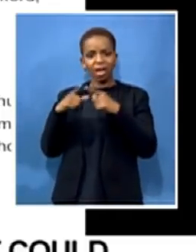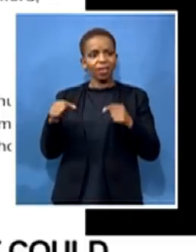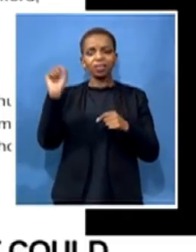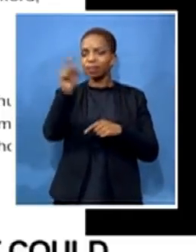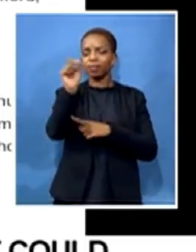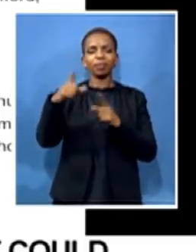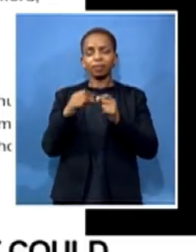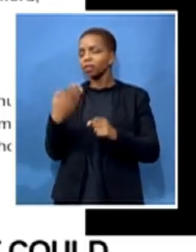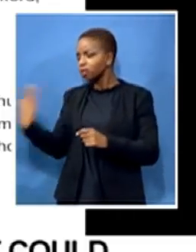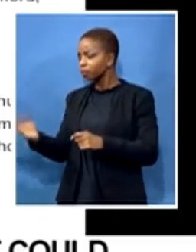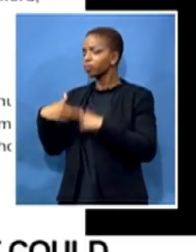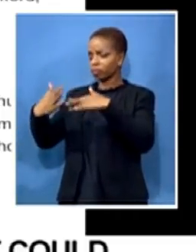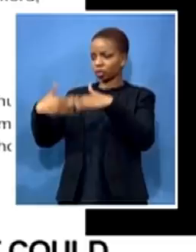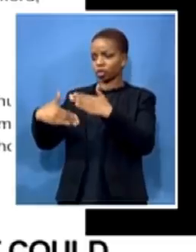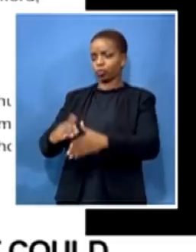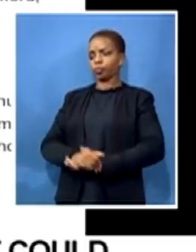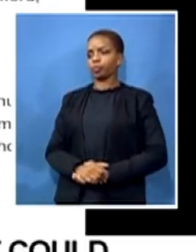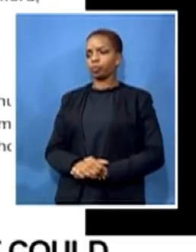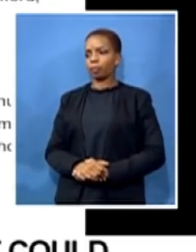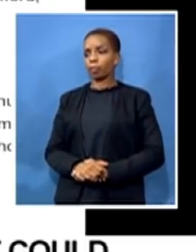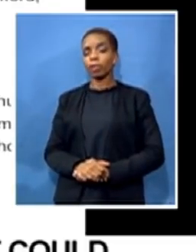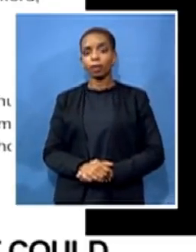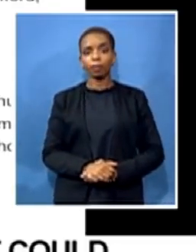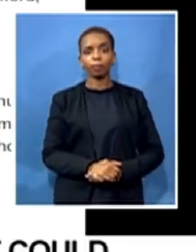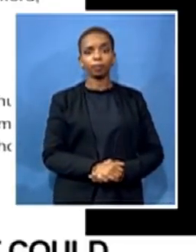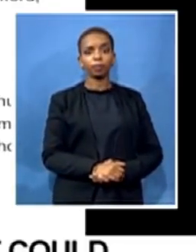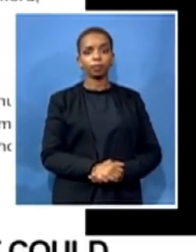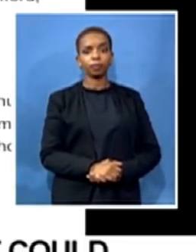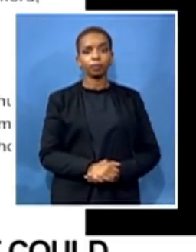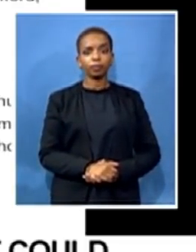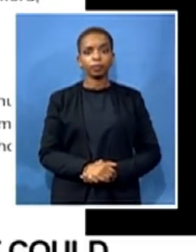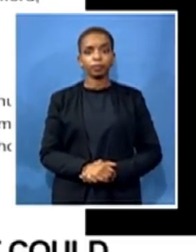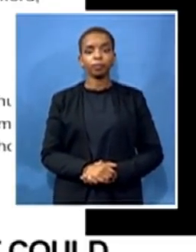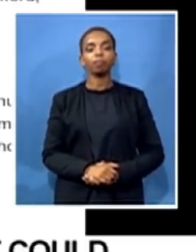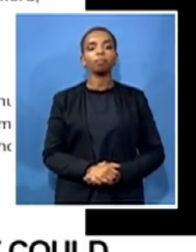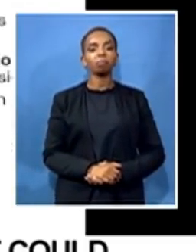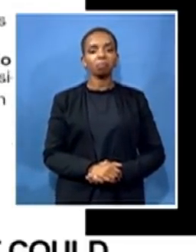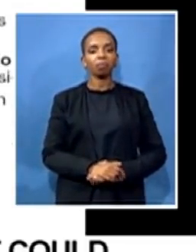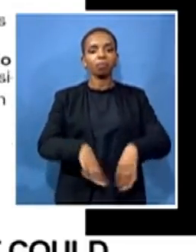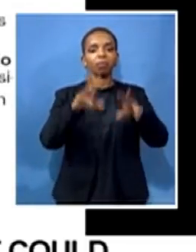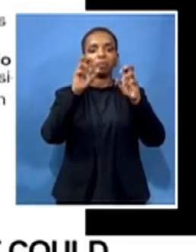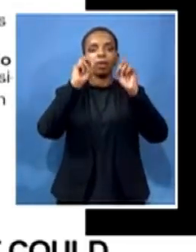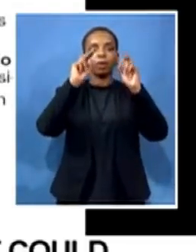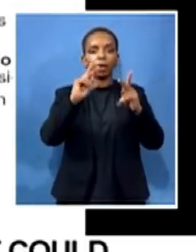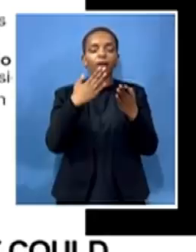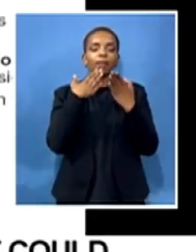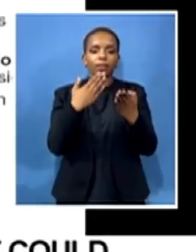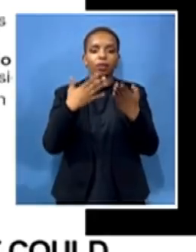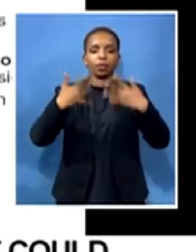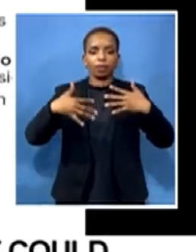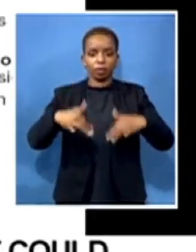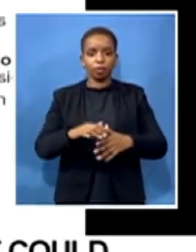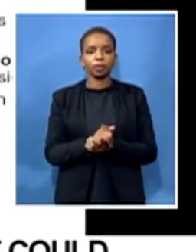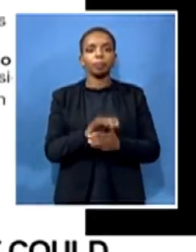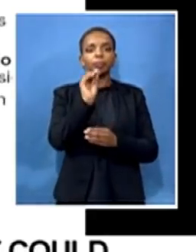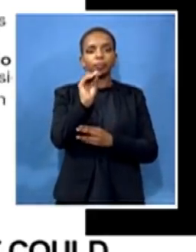Okay. Thank you very much. There are lessons that we have learned. I won't read them in the next slide. They are